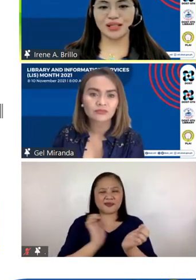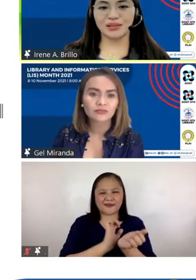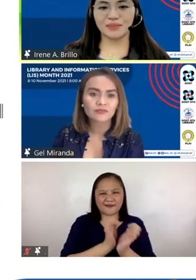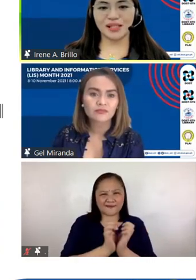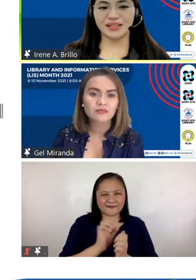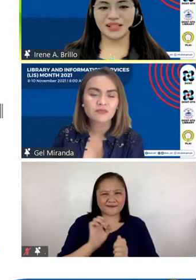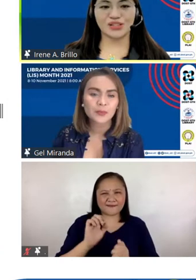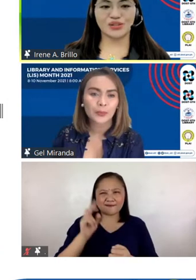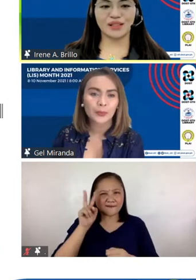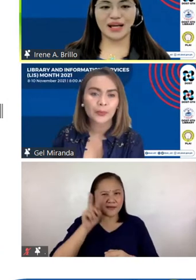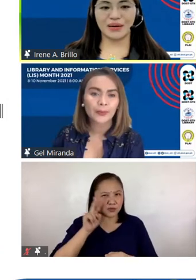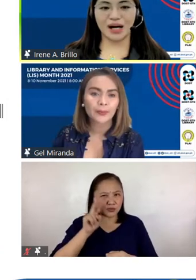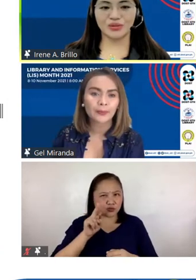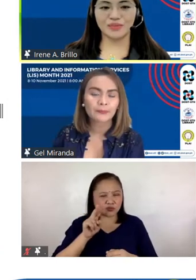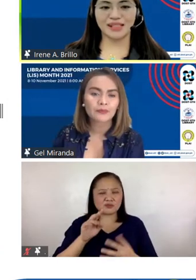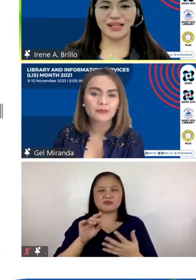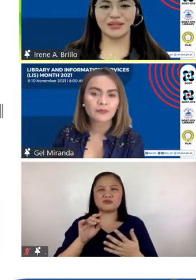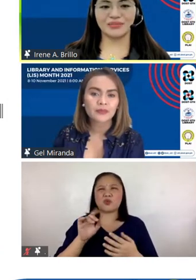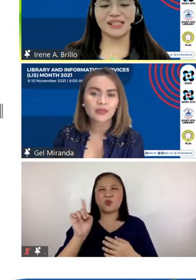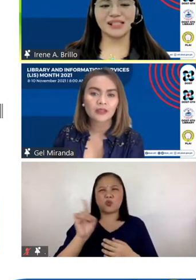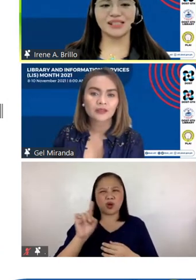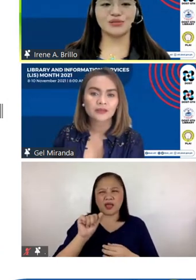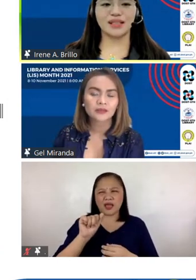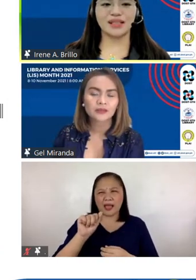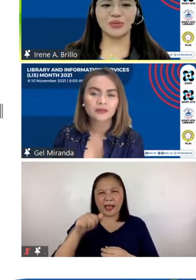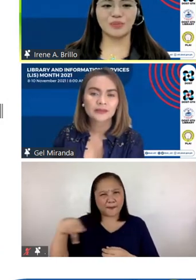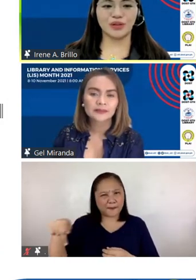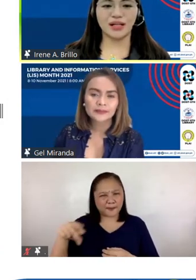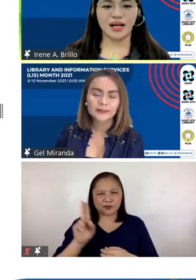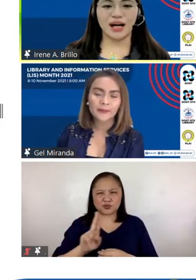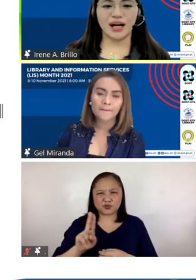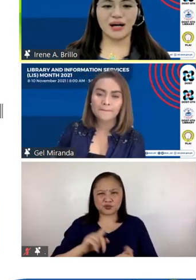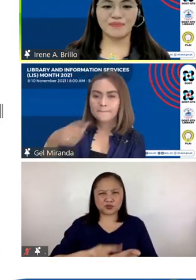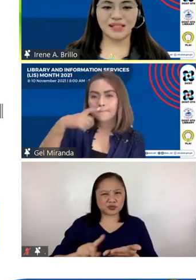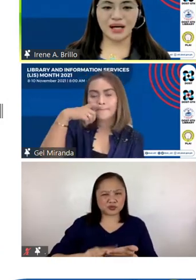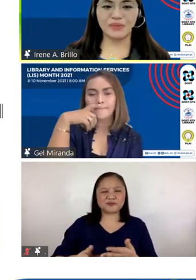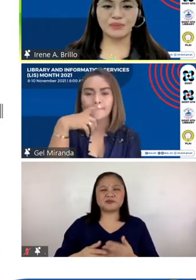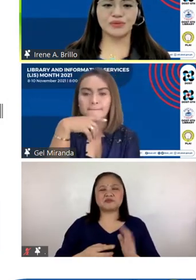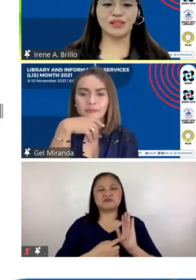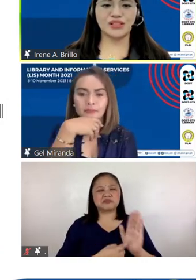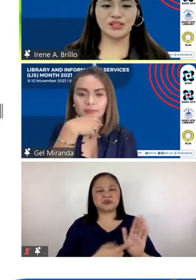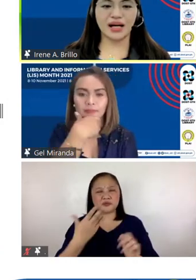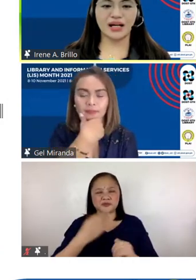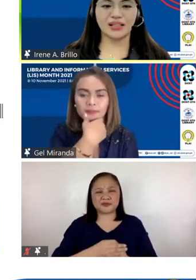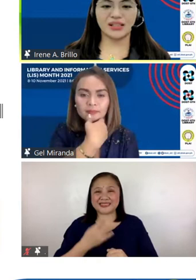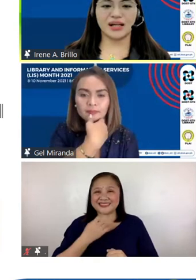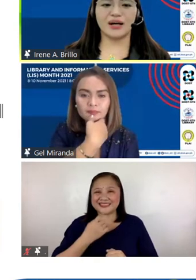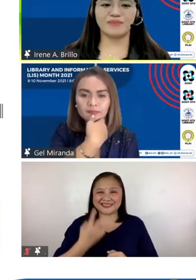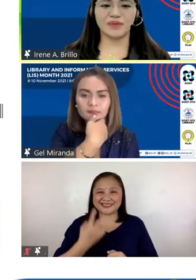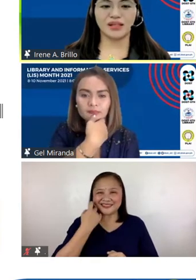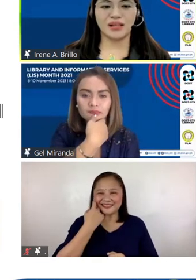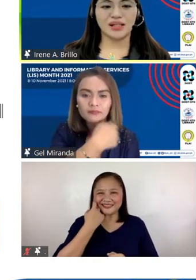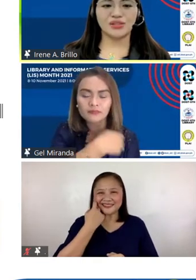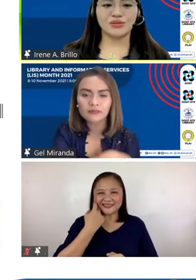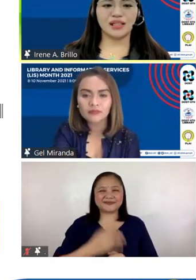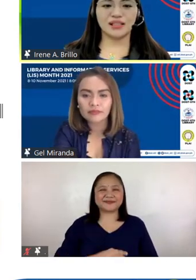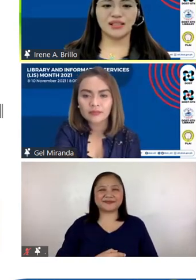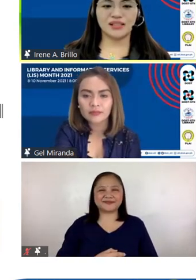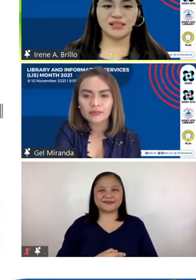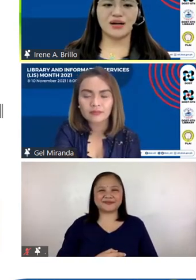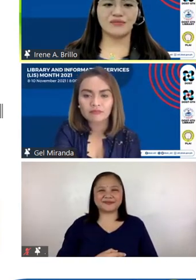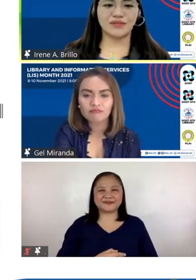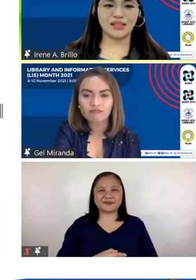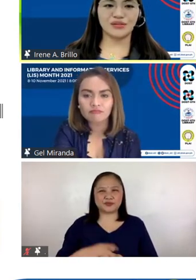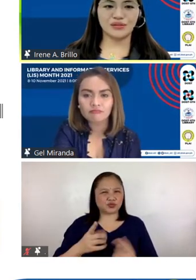use so that the presentation will come out presentable? Since sa una daw po, nasabi po ninyo na you